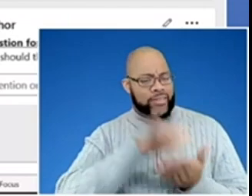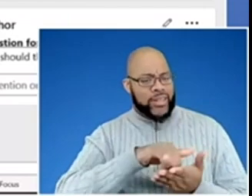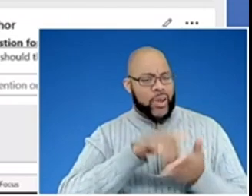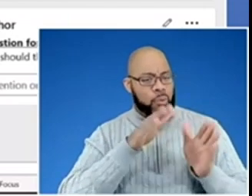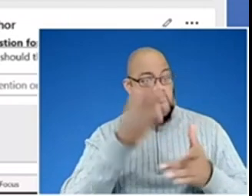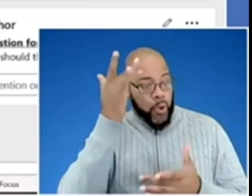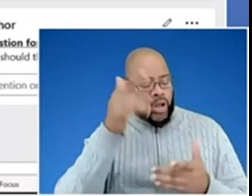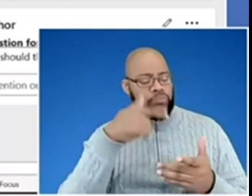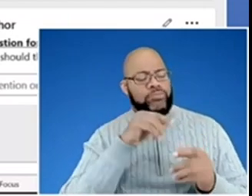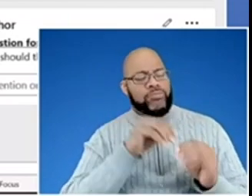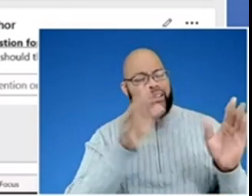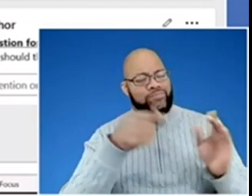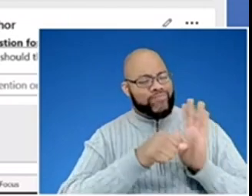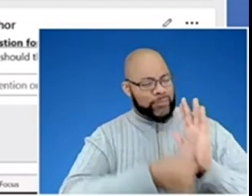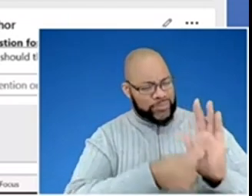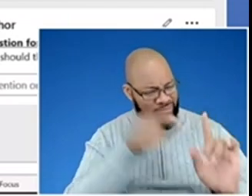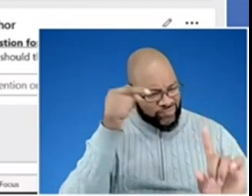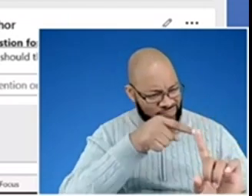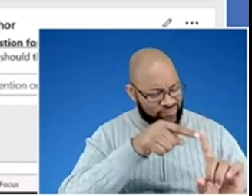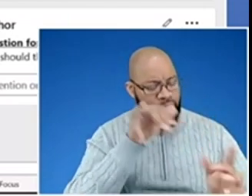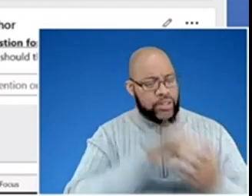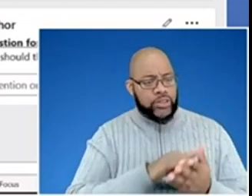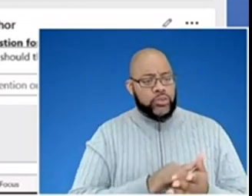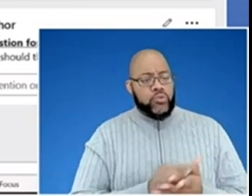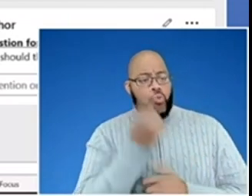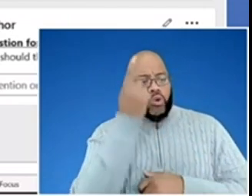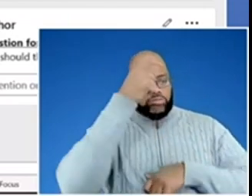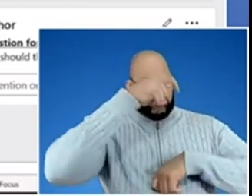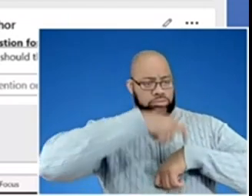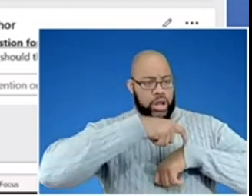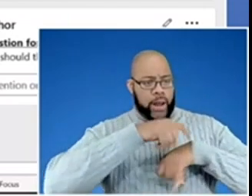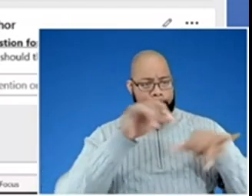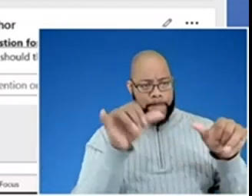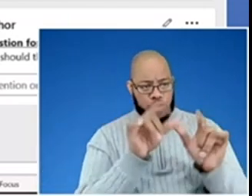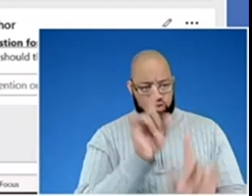clearly emphasize that this is a one-time measure.